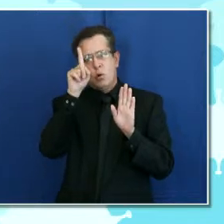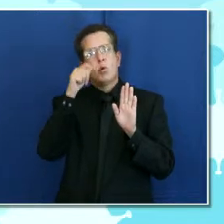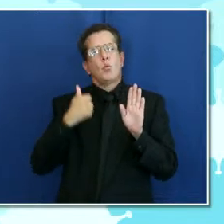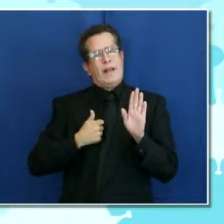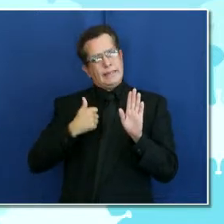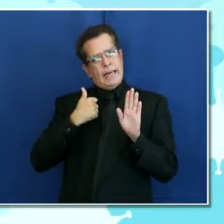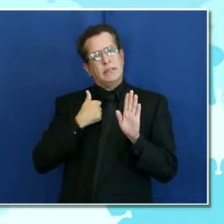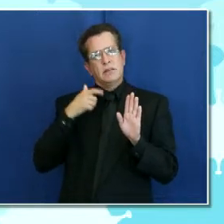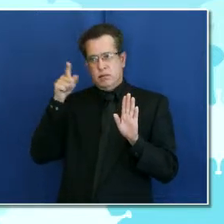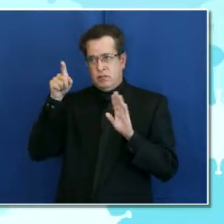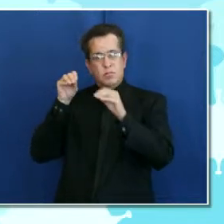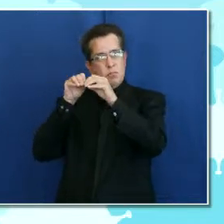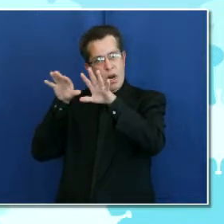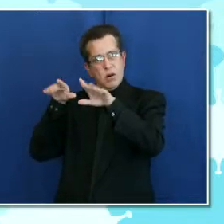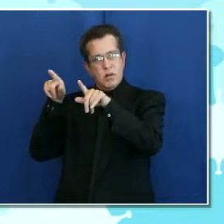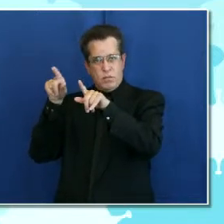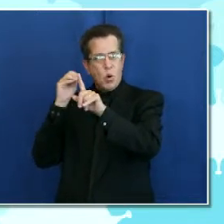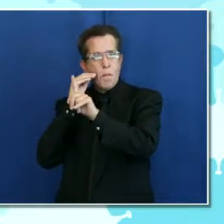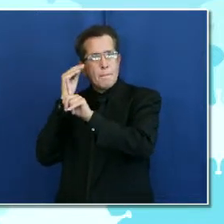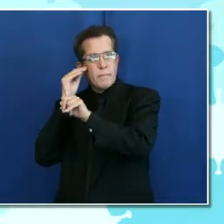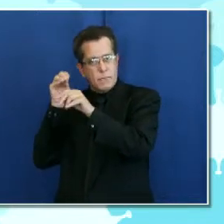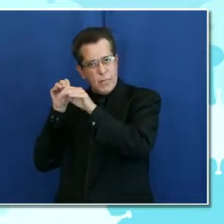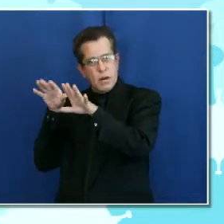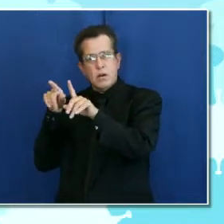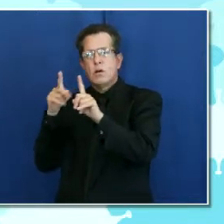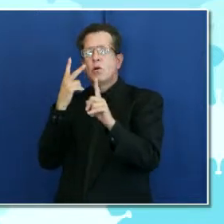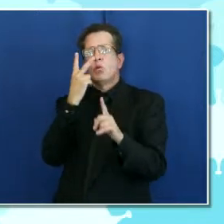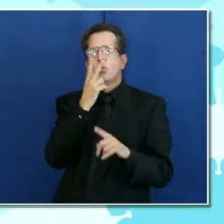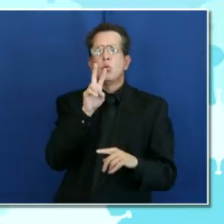residence and 2 in